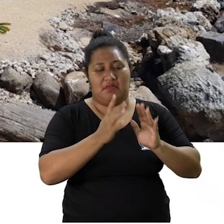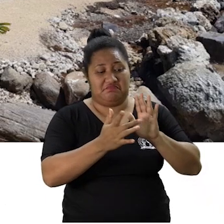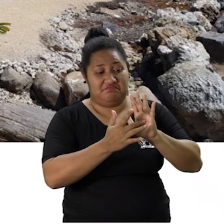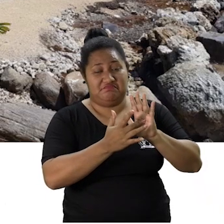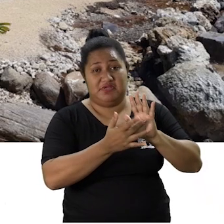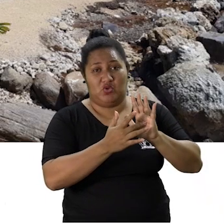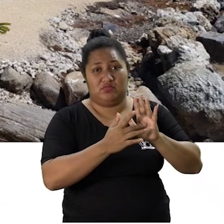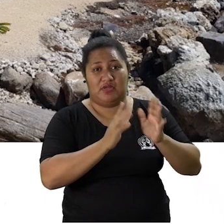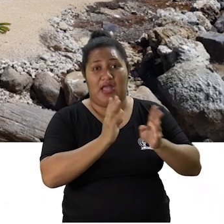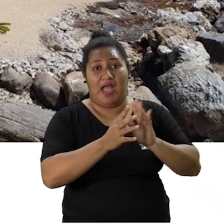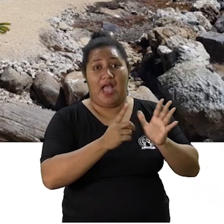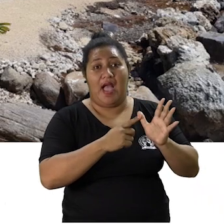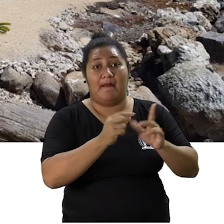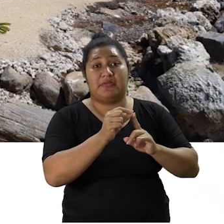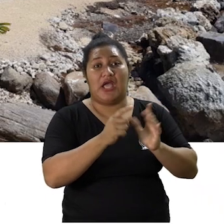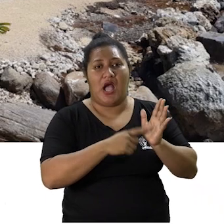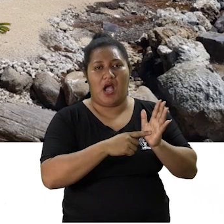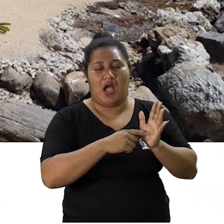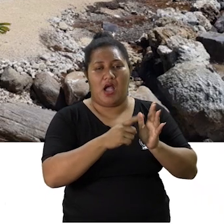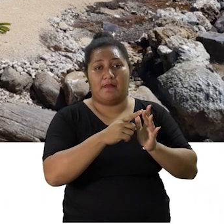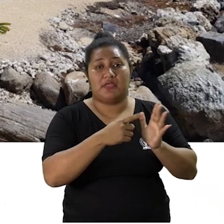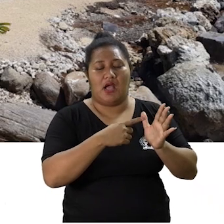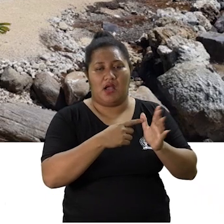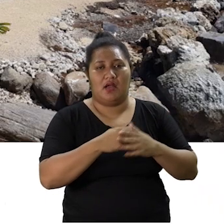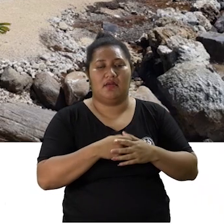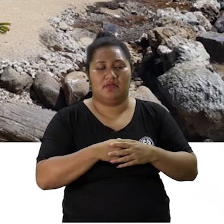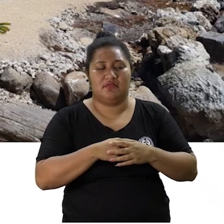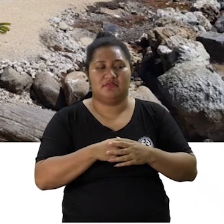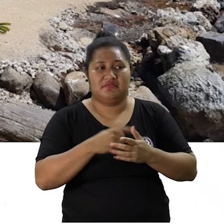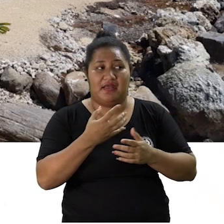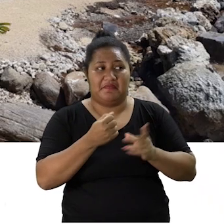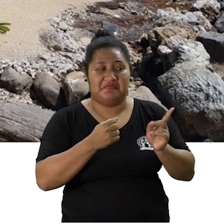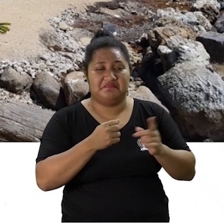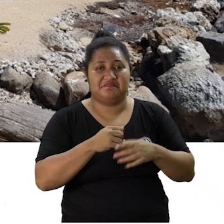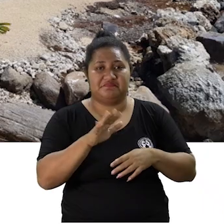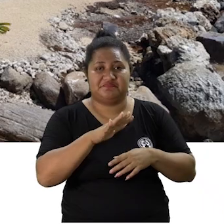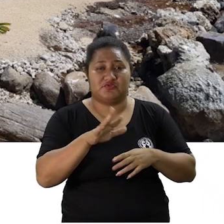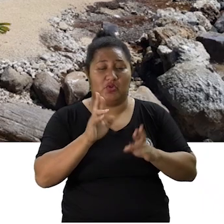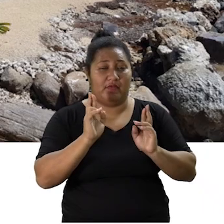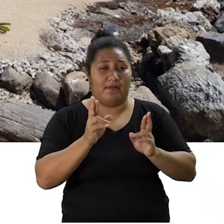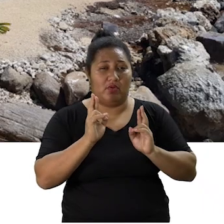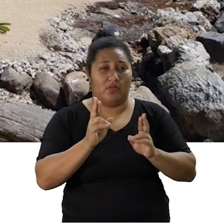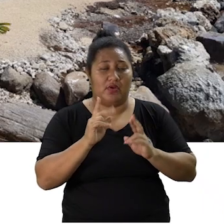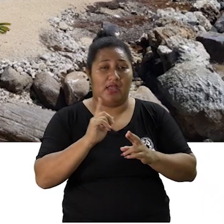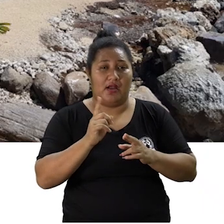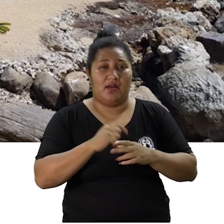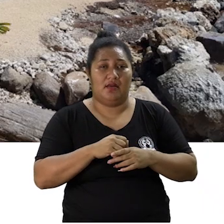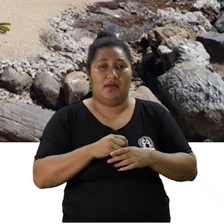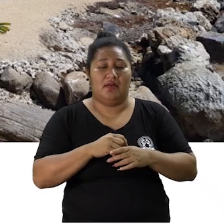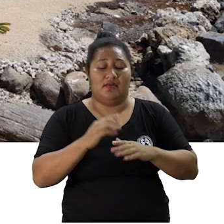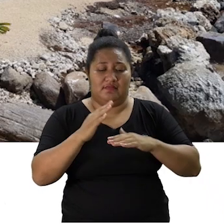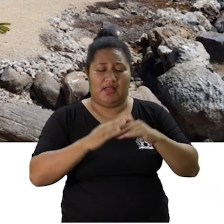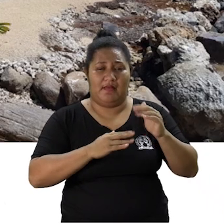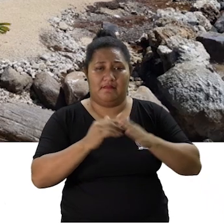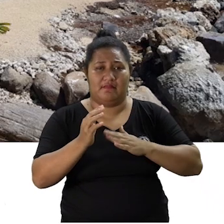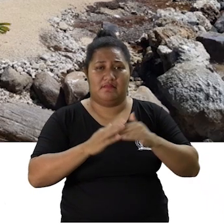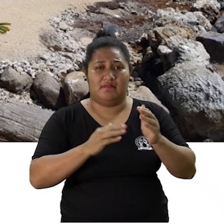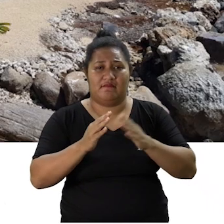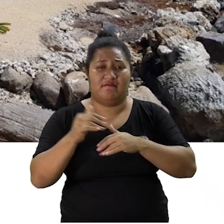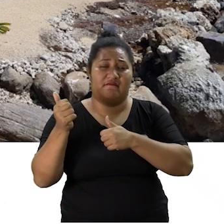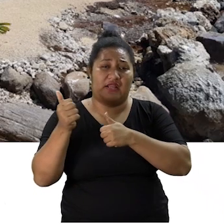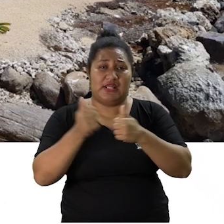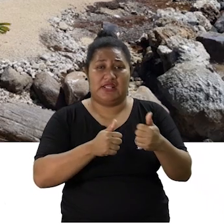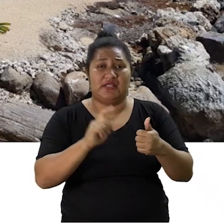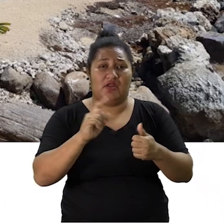pia le reserve lea. Ia e wha moe. Ia tue whaalelea